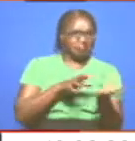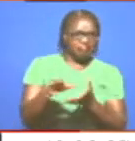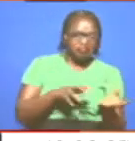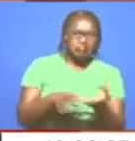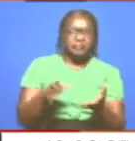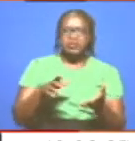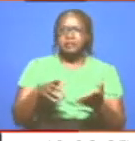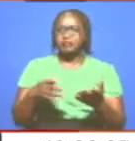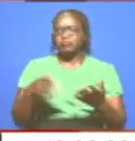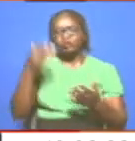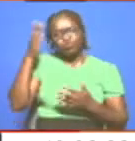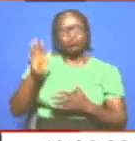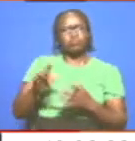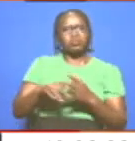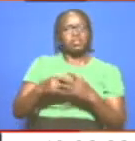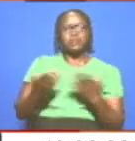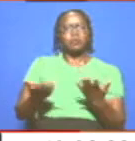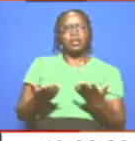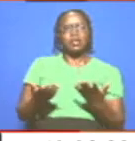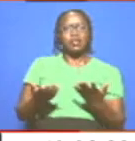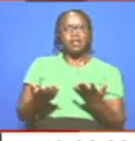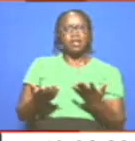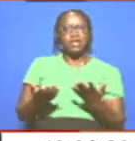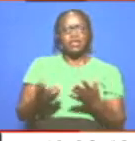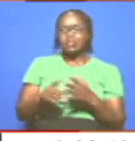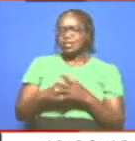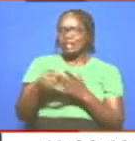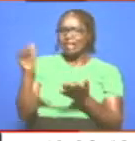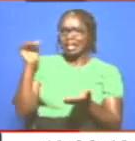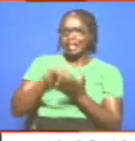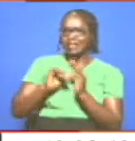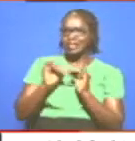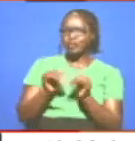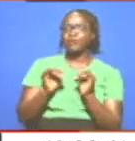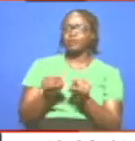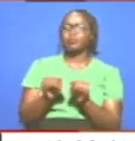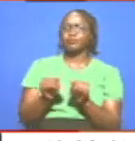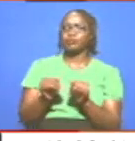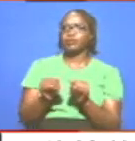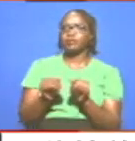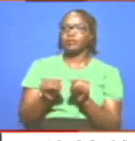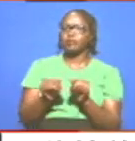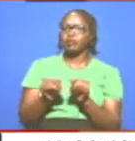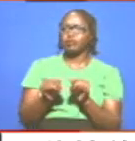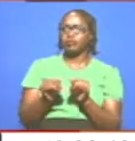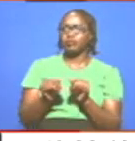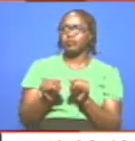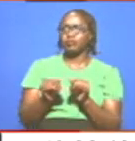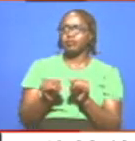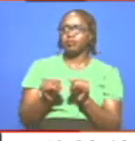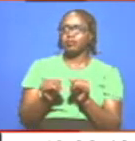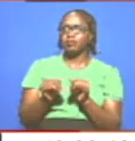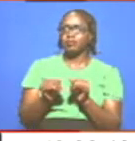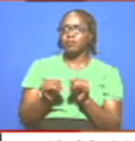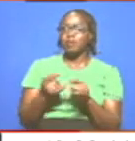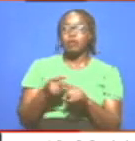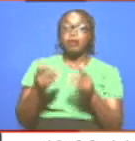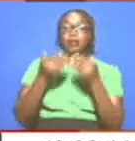start. It is to start from, you can say, from zero, yeah. But thanks